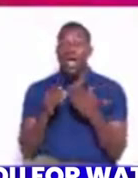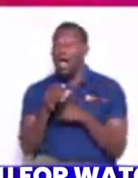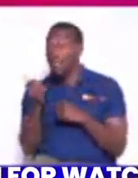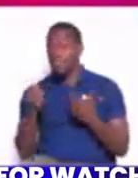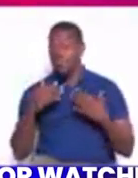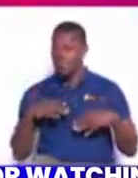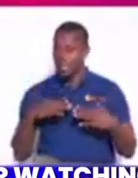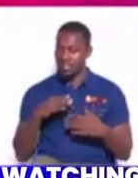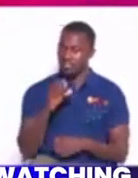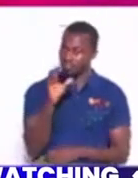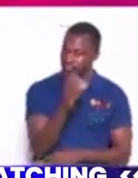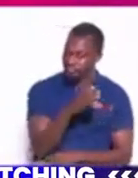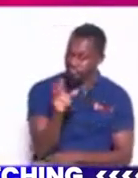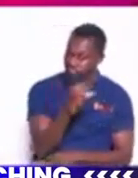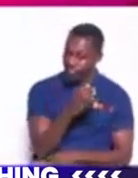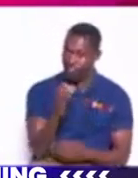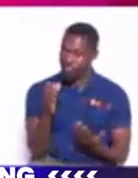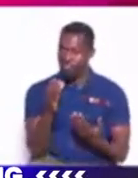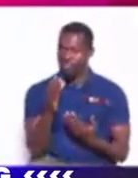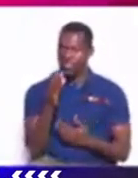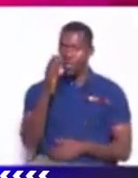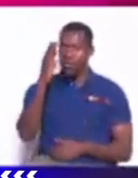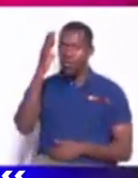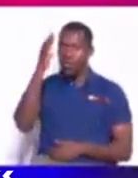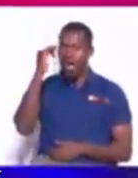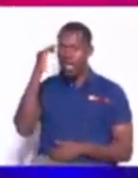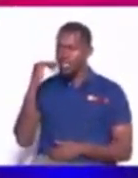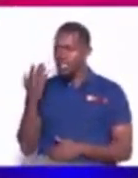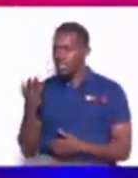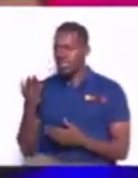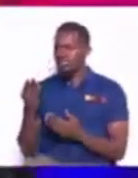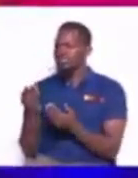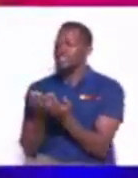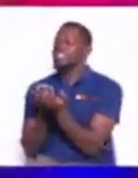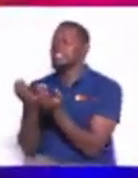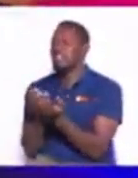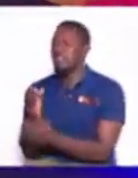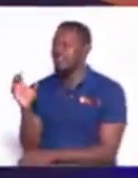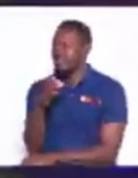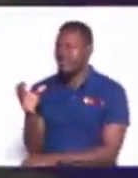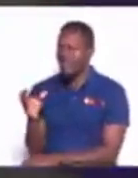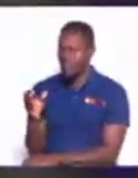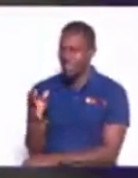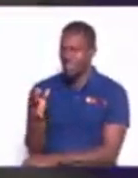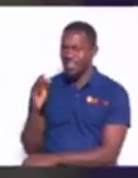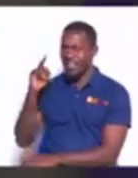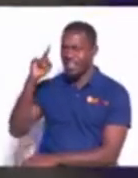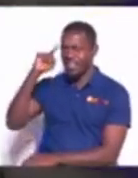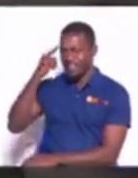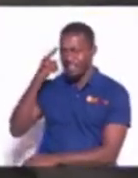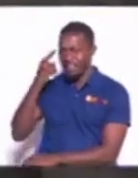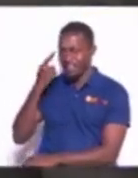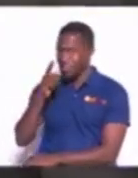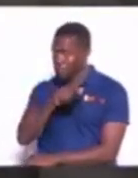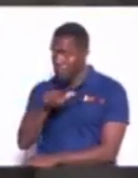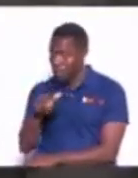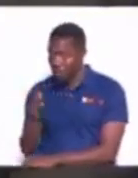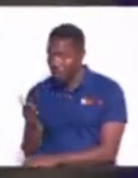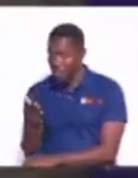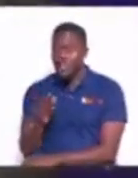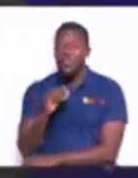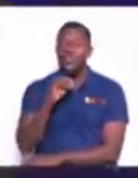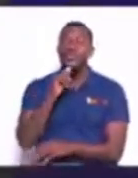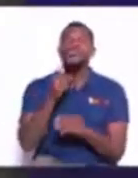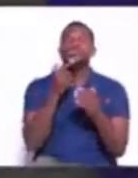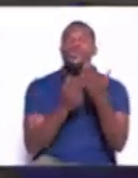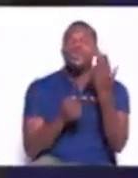something because they're poor from a store, and they don't think it's wrong. And I've had to say to them, it's not what you think